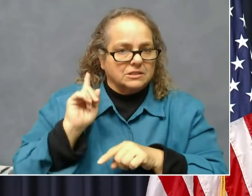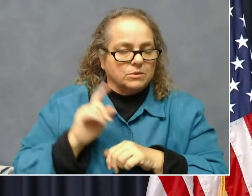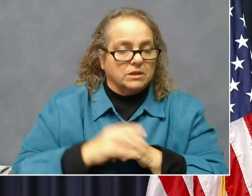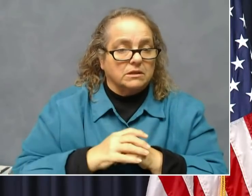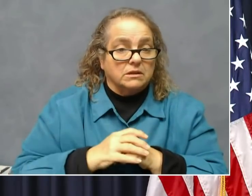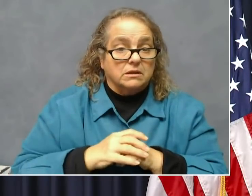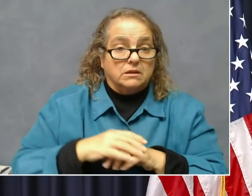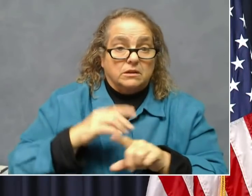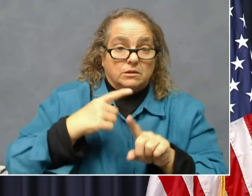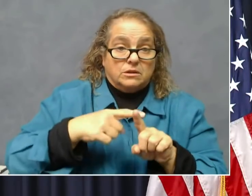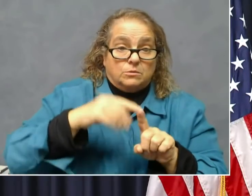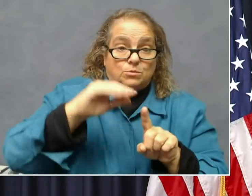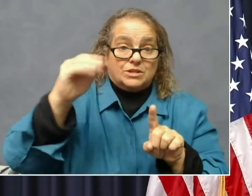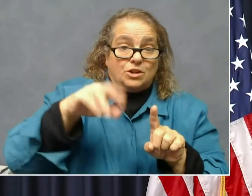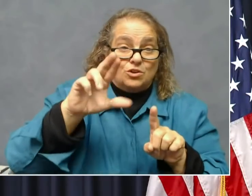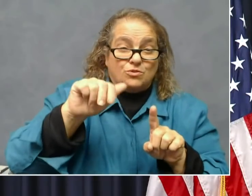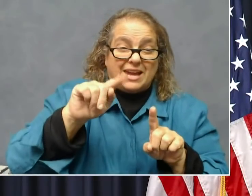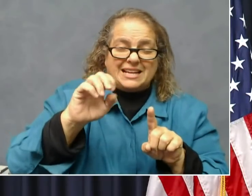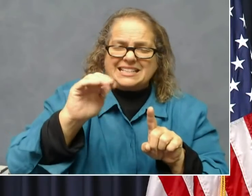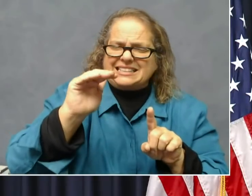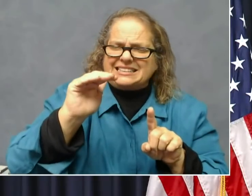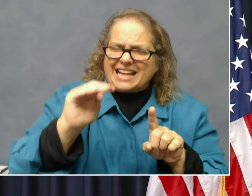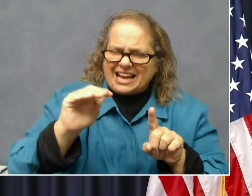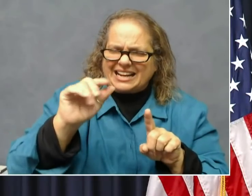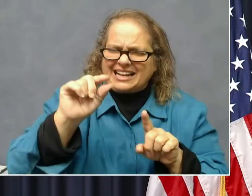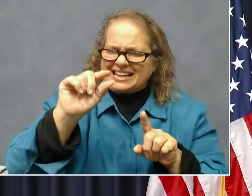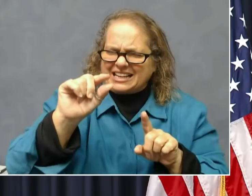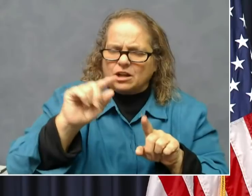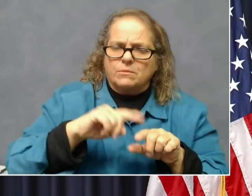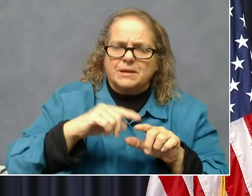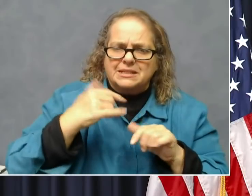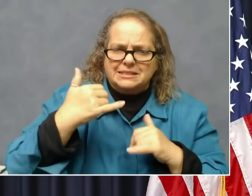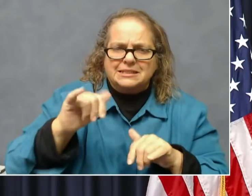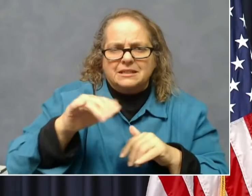rate is down a little bit, but it's still pretty flat at